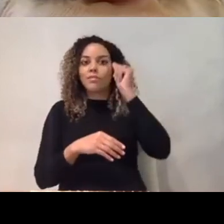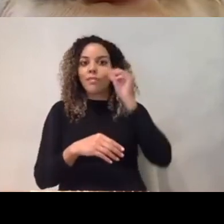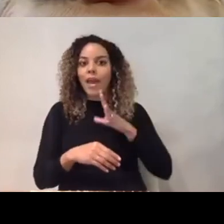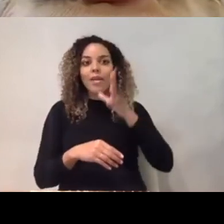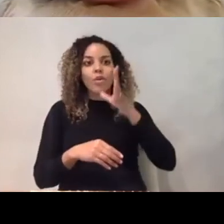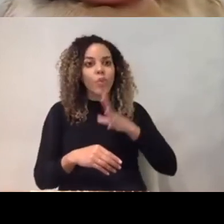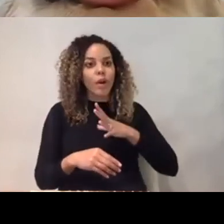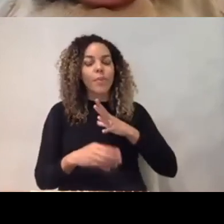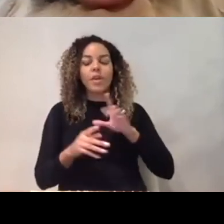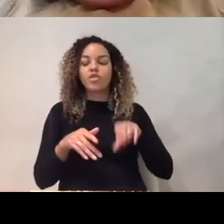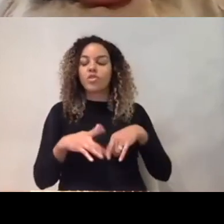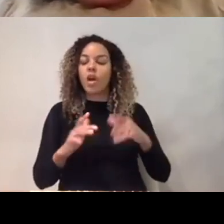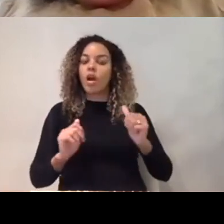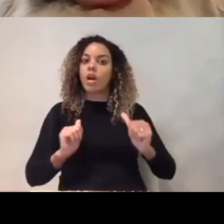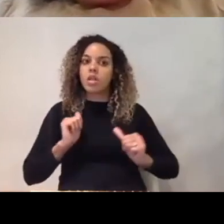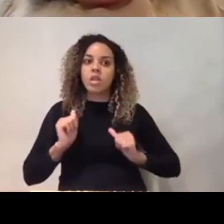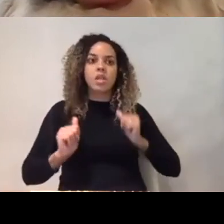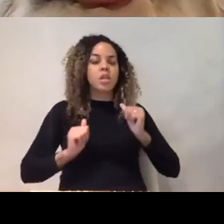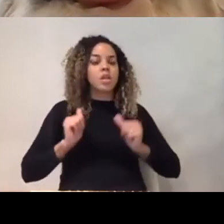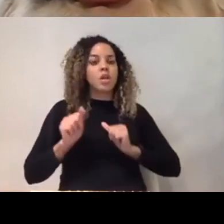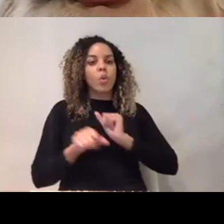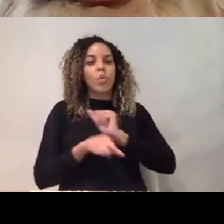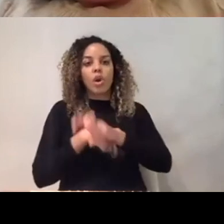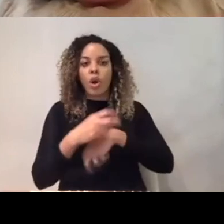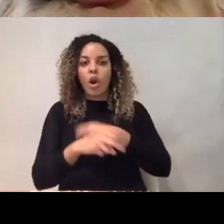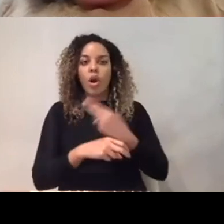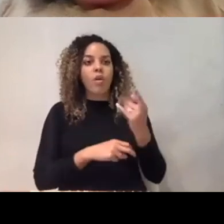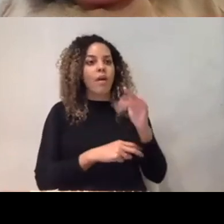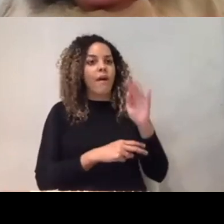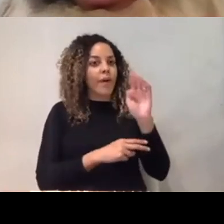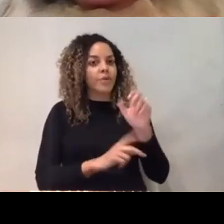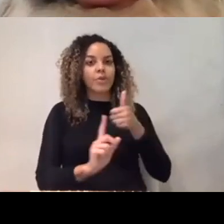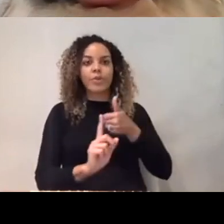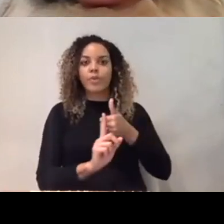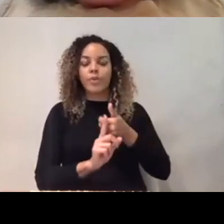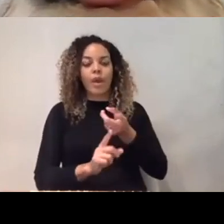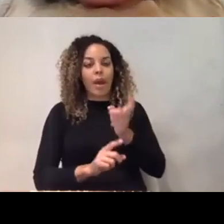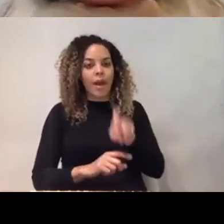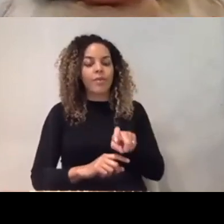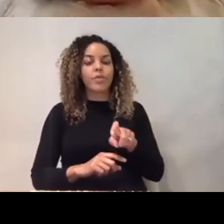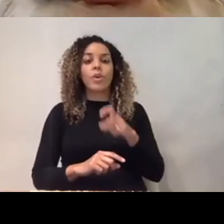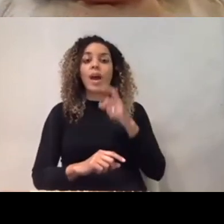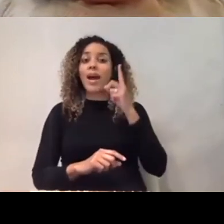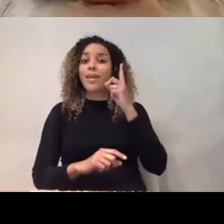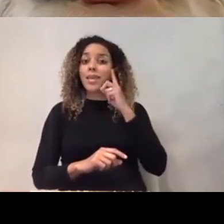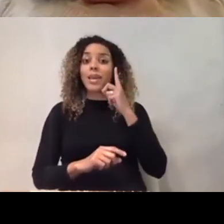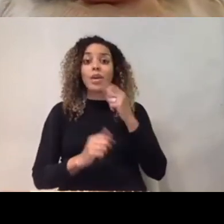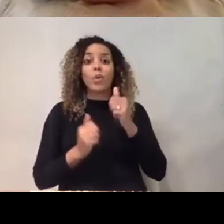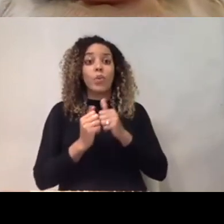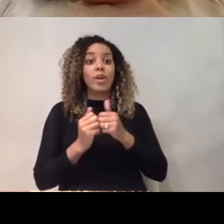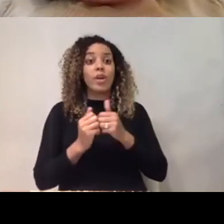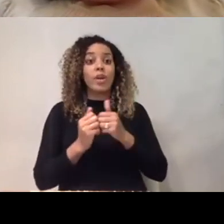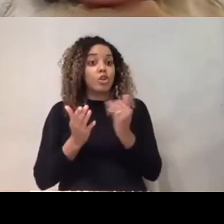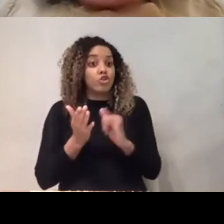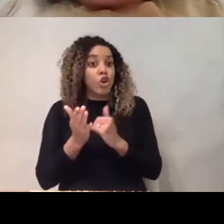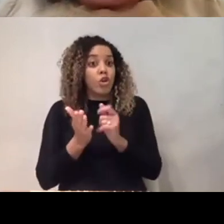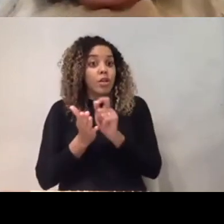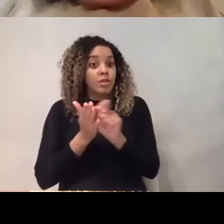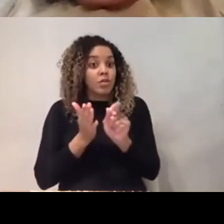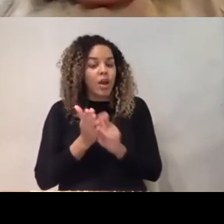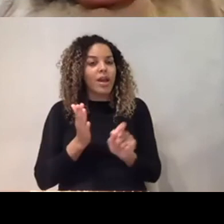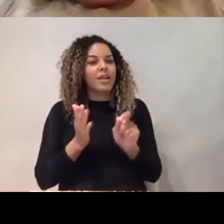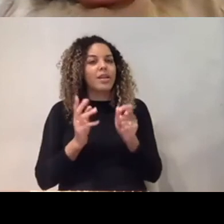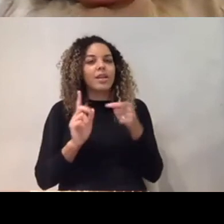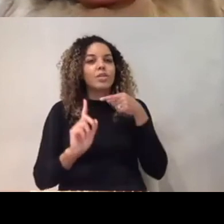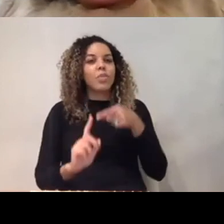And with how the media landscape is changing right now, I think the bottom line with journalism is that it's storytelling, right? And it's reporting.